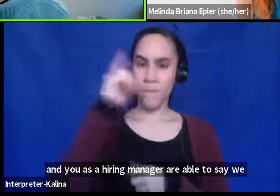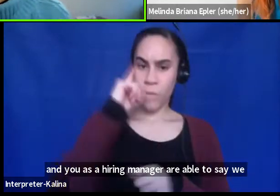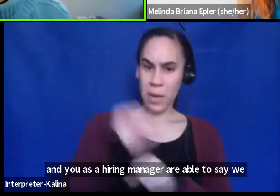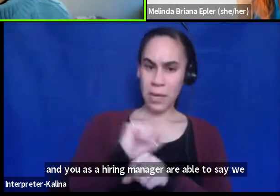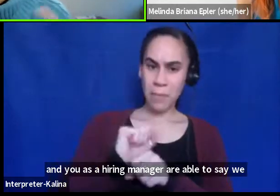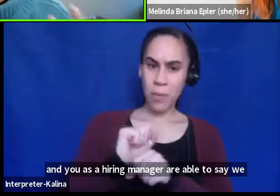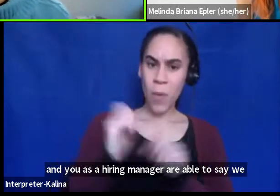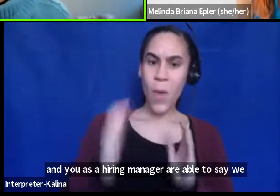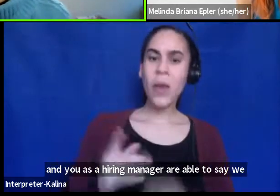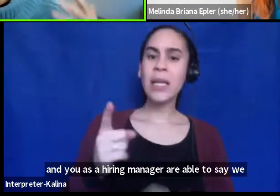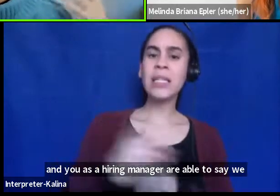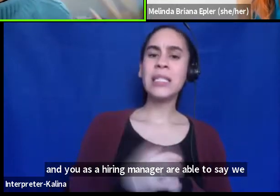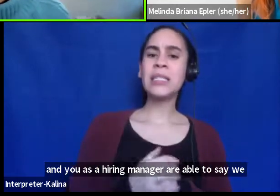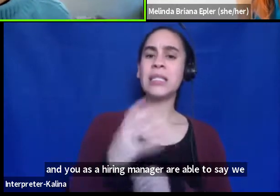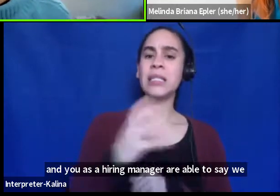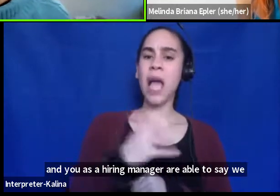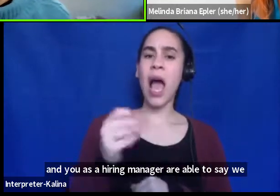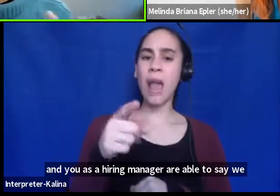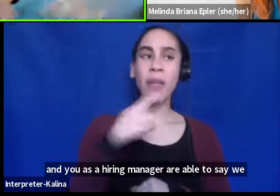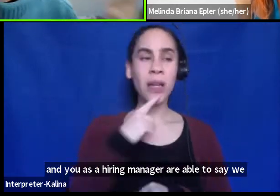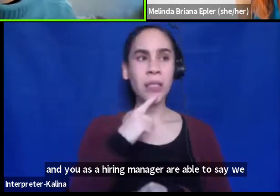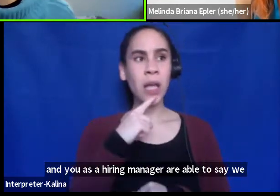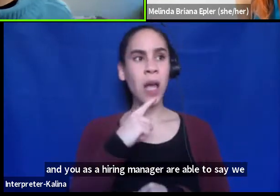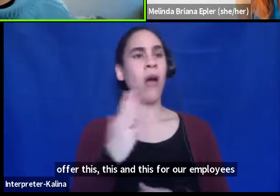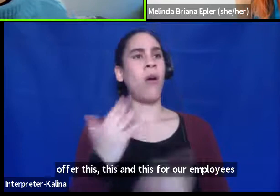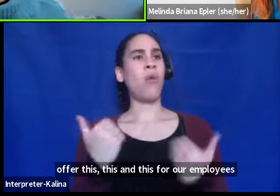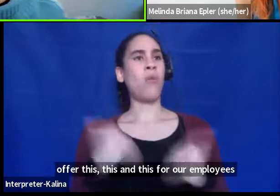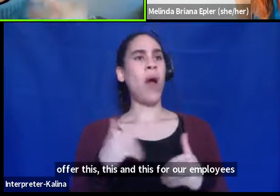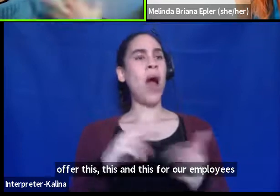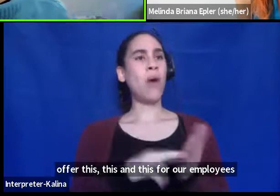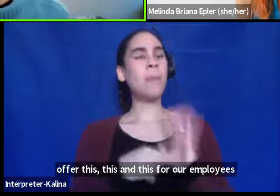employees, and they're able to just feel like, wow, like, so I can